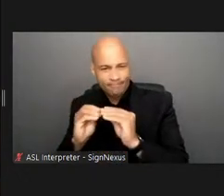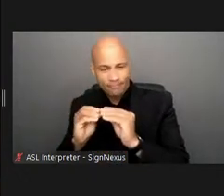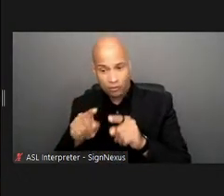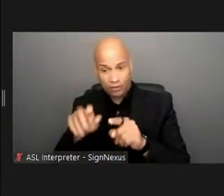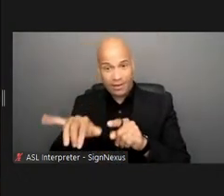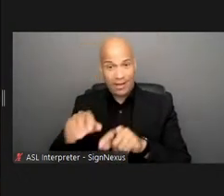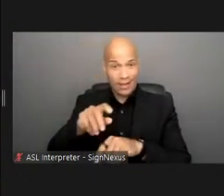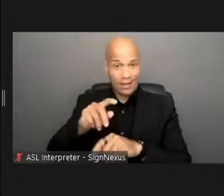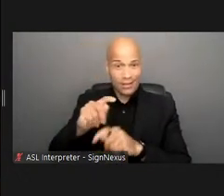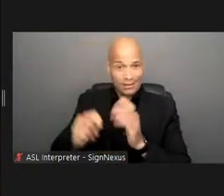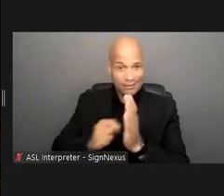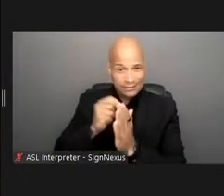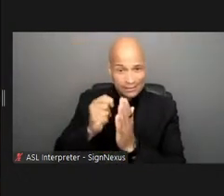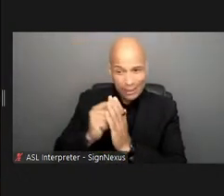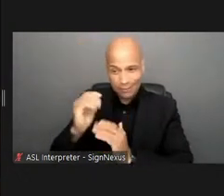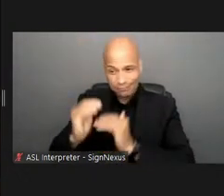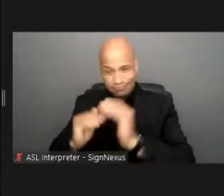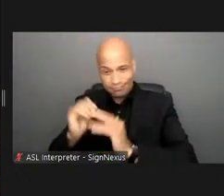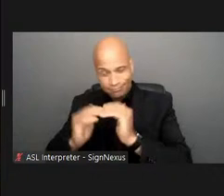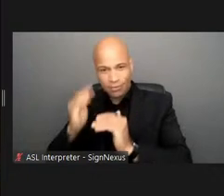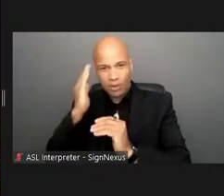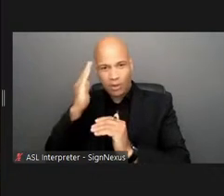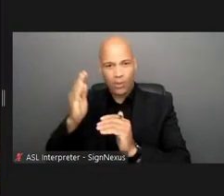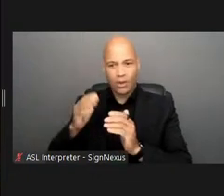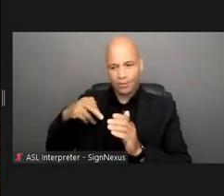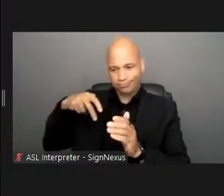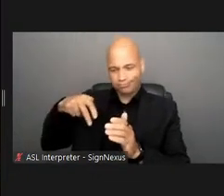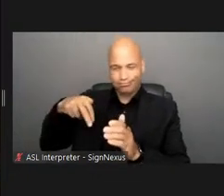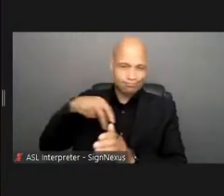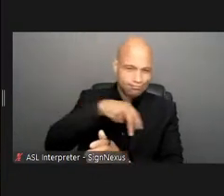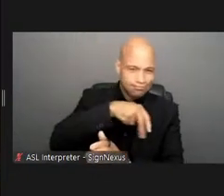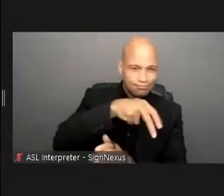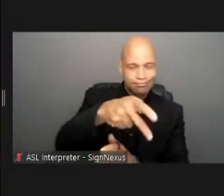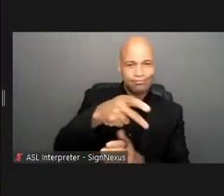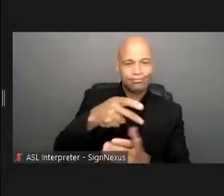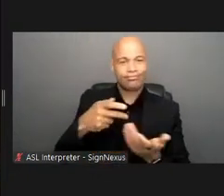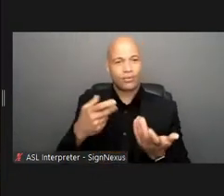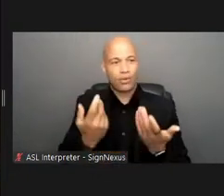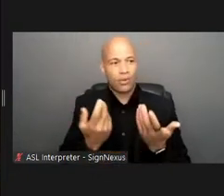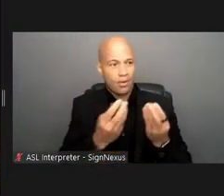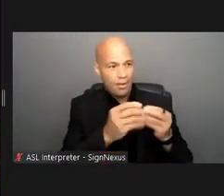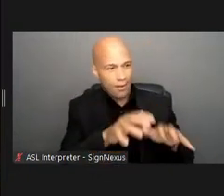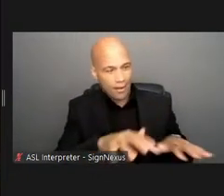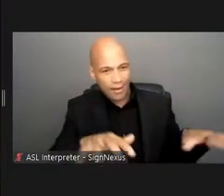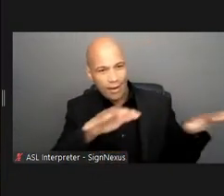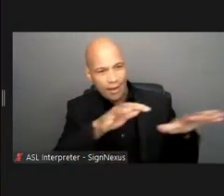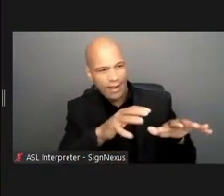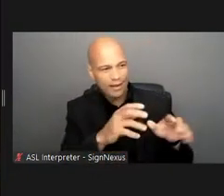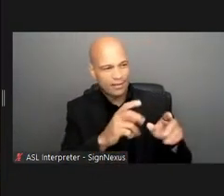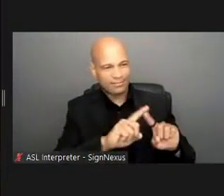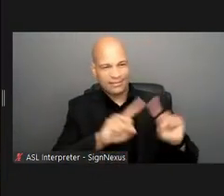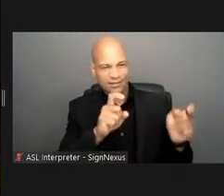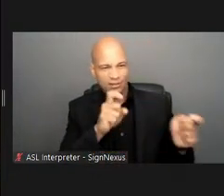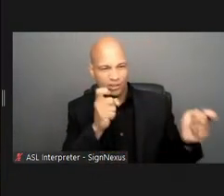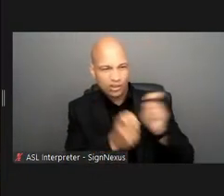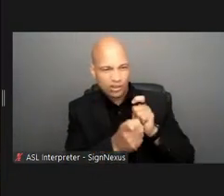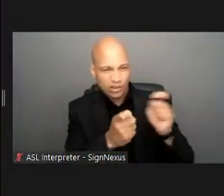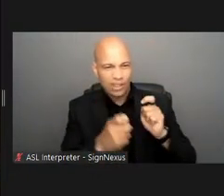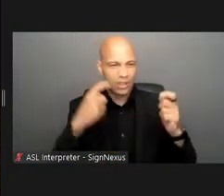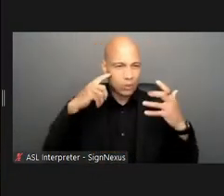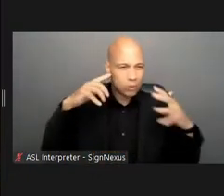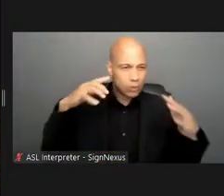disruptions to traffic and pedestrian patterns and temporary noise disruptions at nearby land uses such as residences and businesses